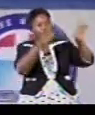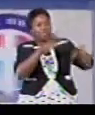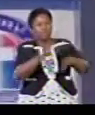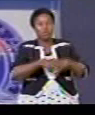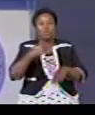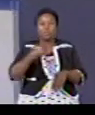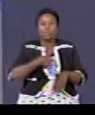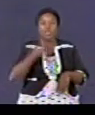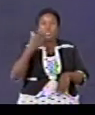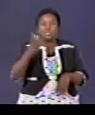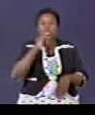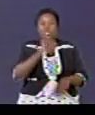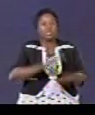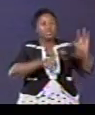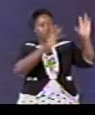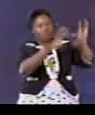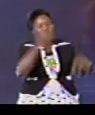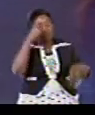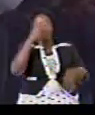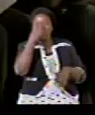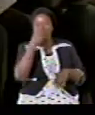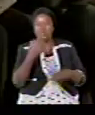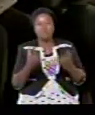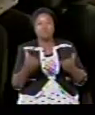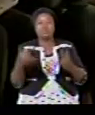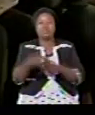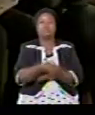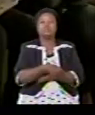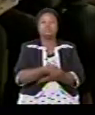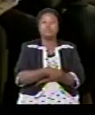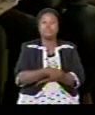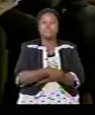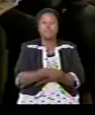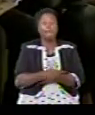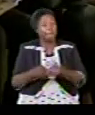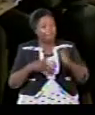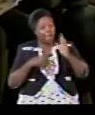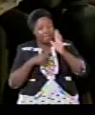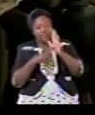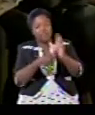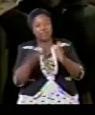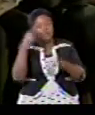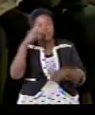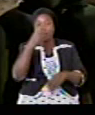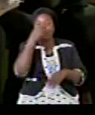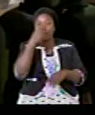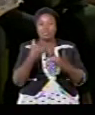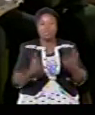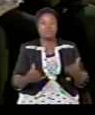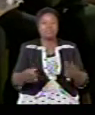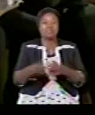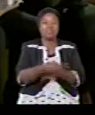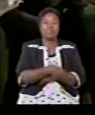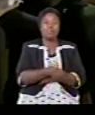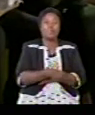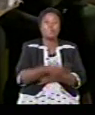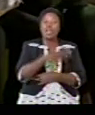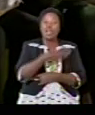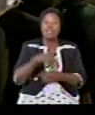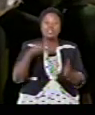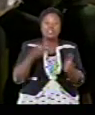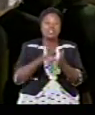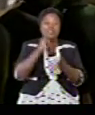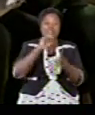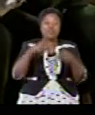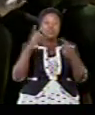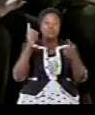There is mercy for the blind today. Manifestation for the blind today. And it is going to